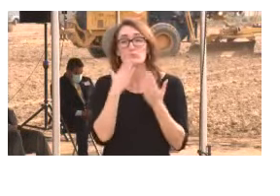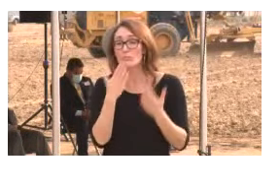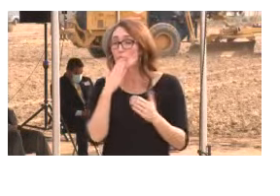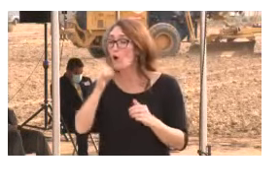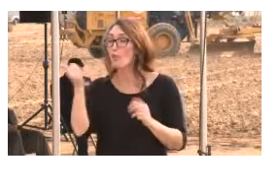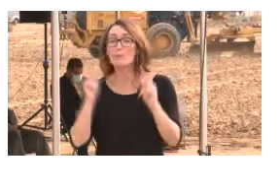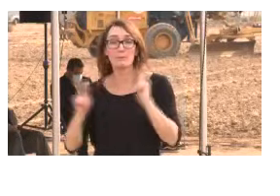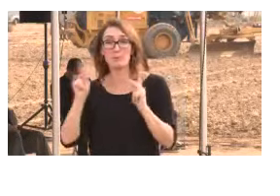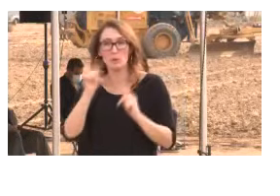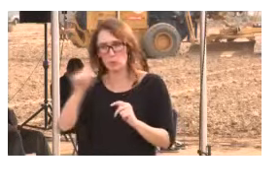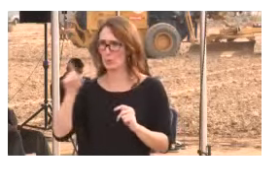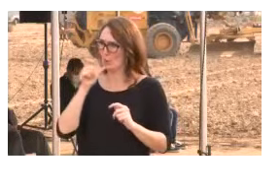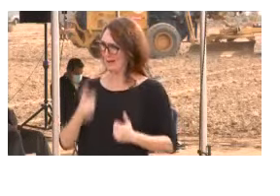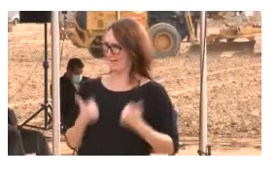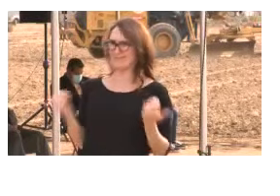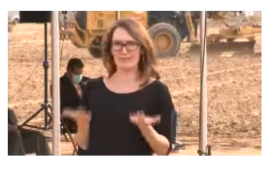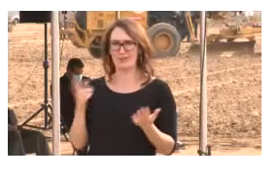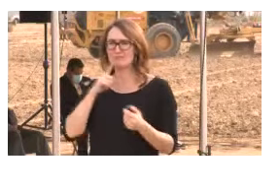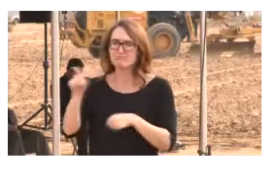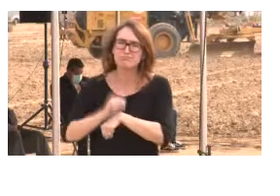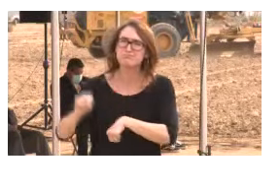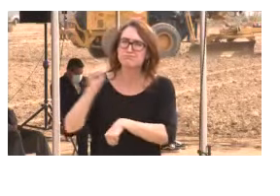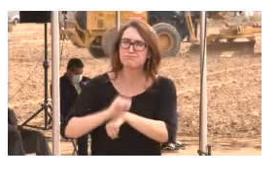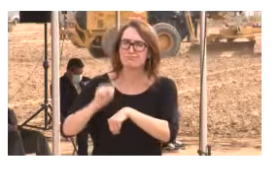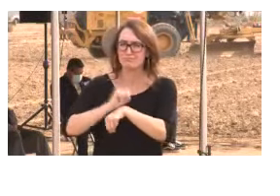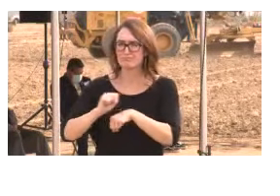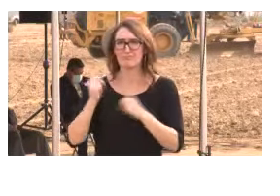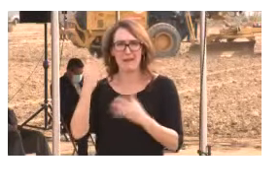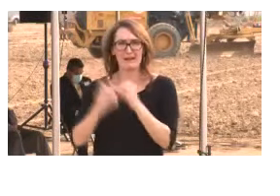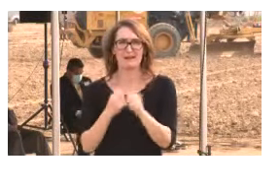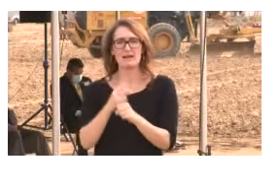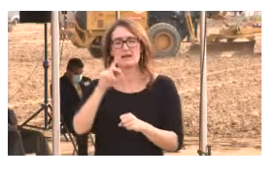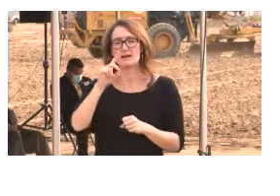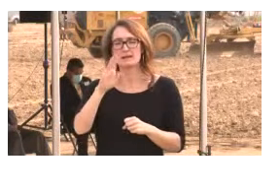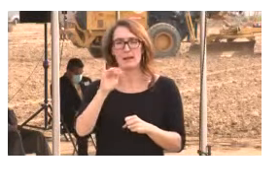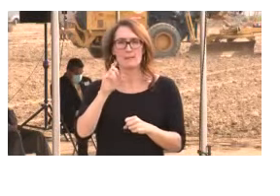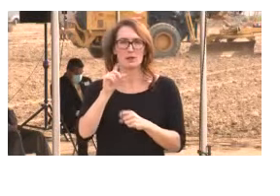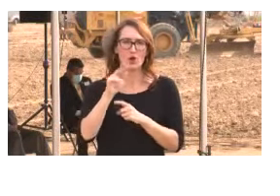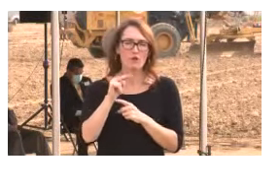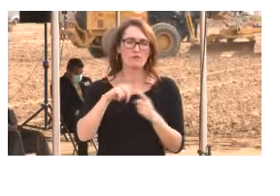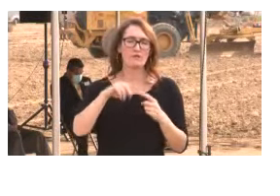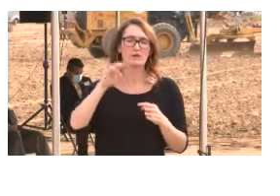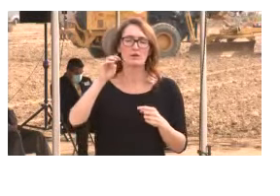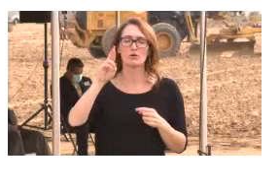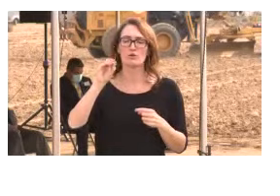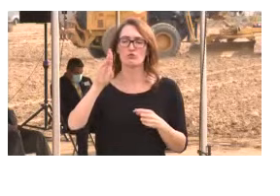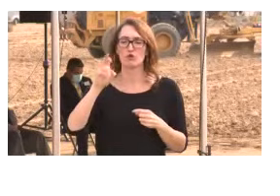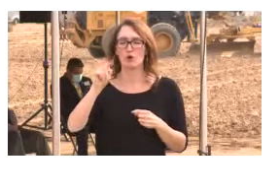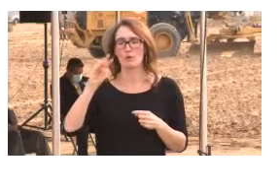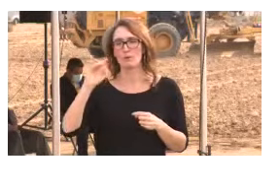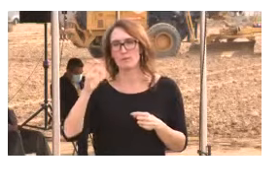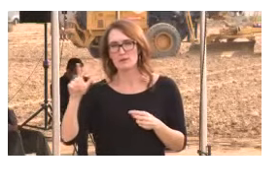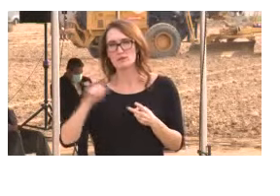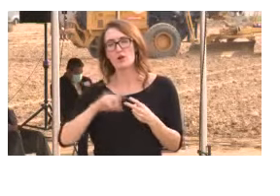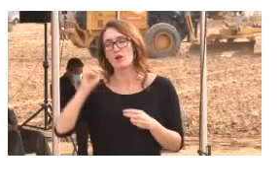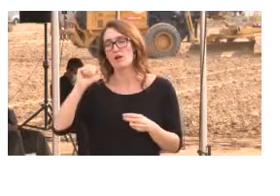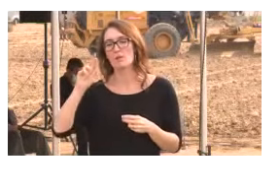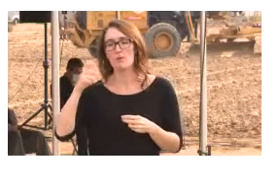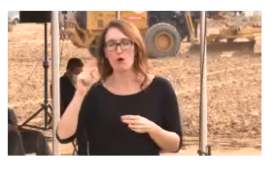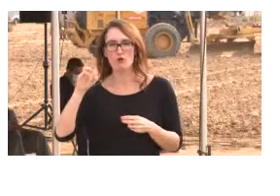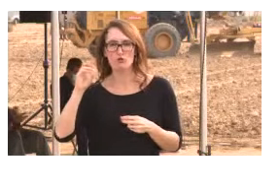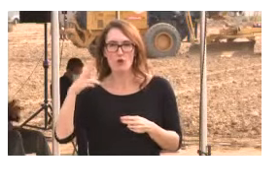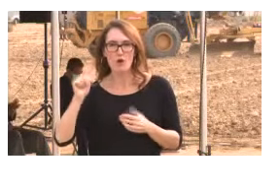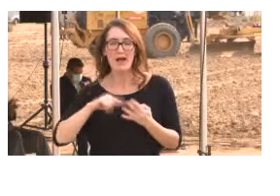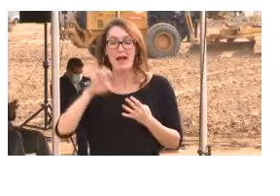community members who've advocated tirelessly alongside her are Debbie Darbin, Robert Mitchell, Margaret Rocha,